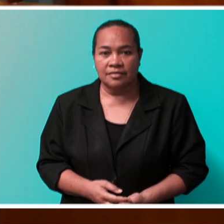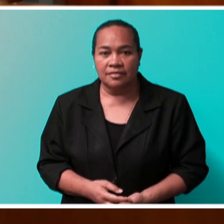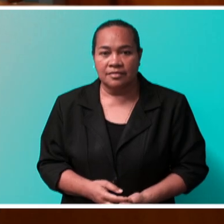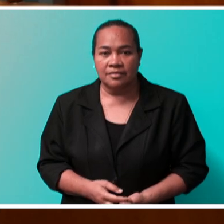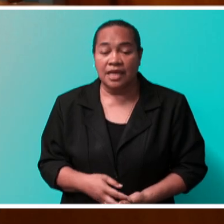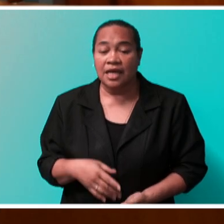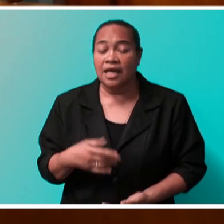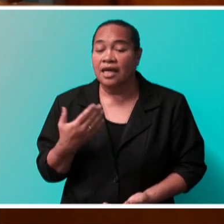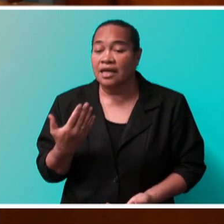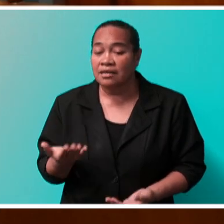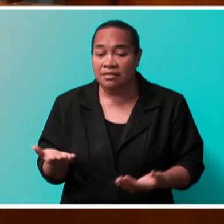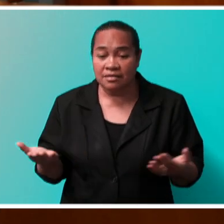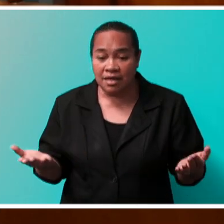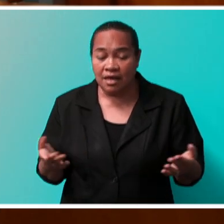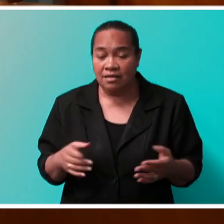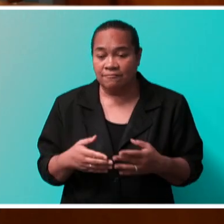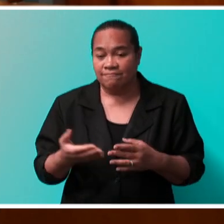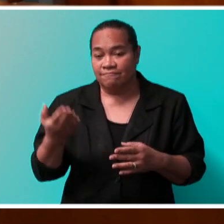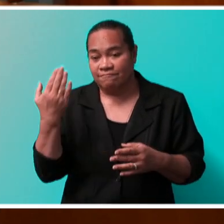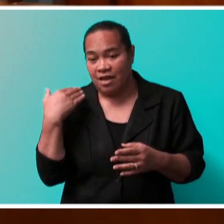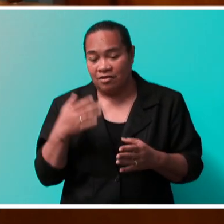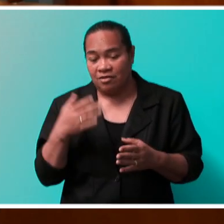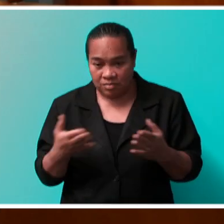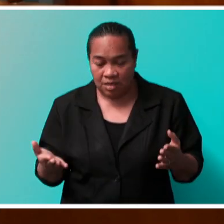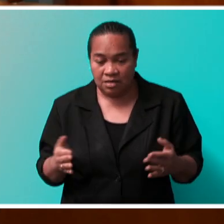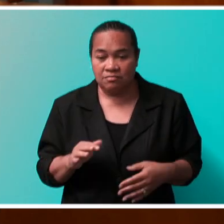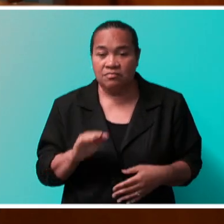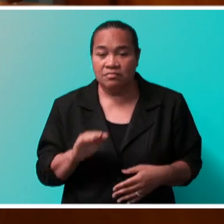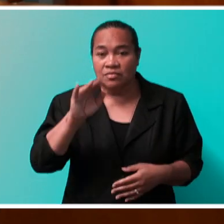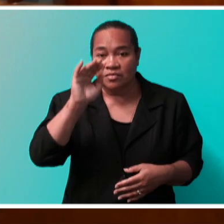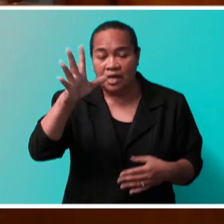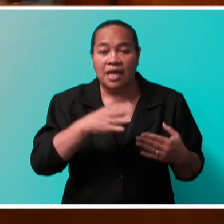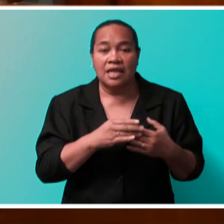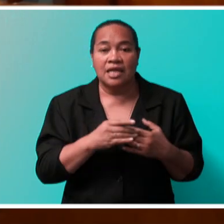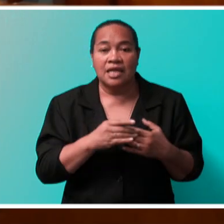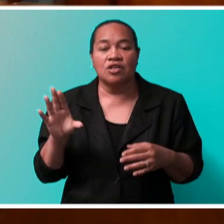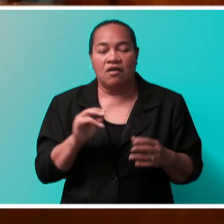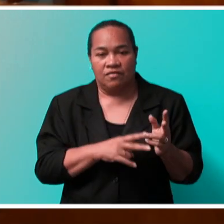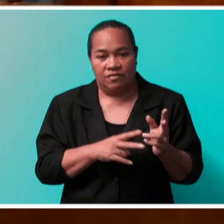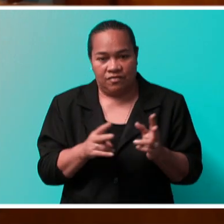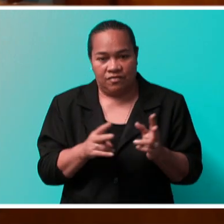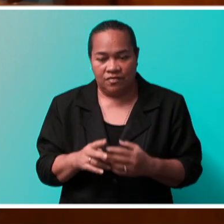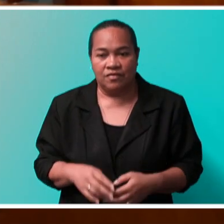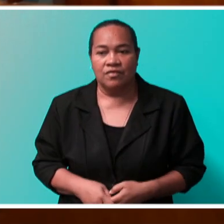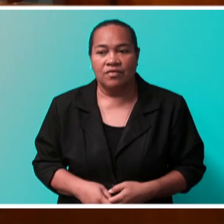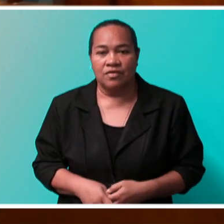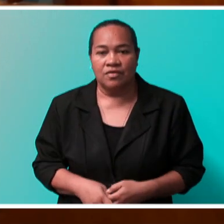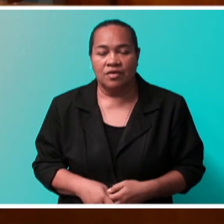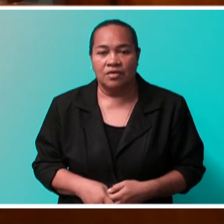present, past, and emerging leaders of the MNUA, where we are, particularly